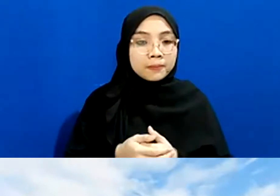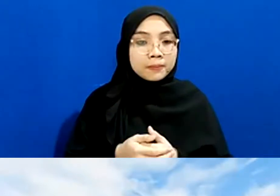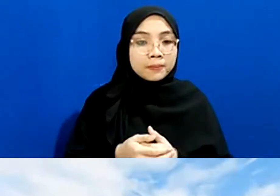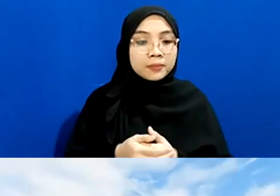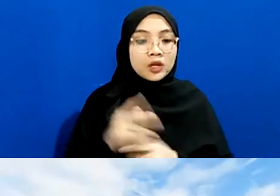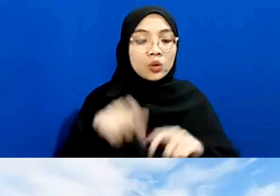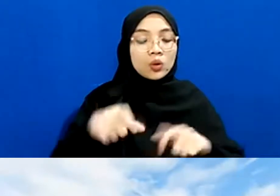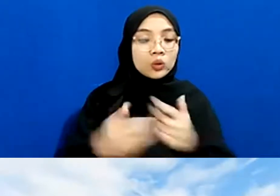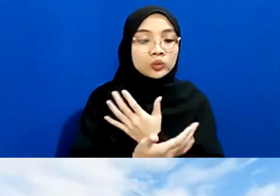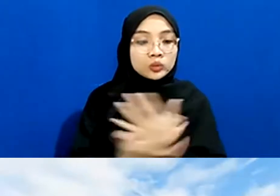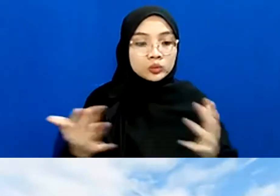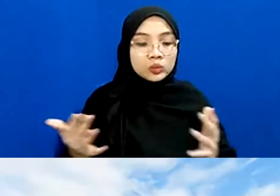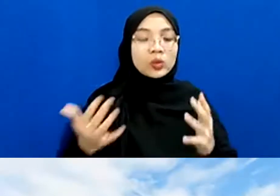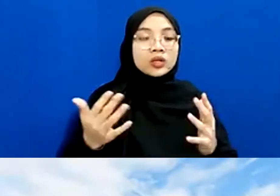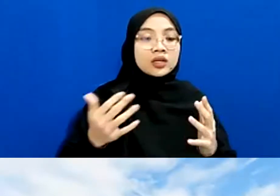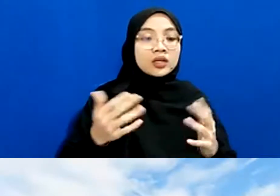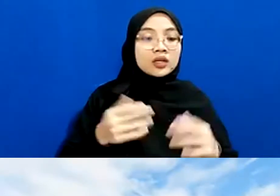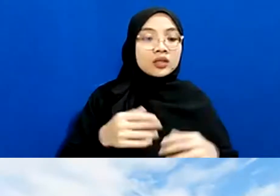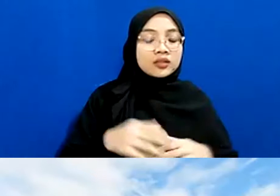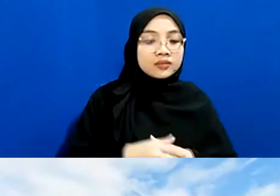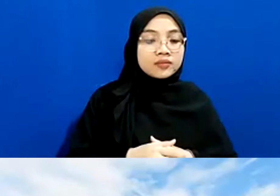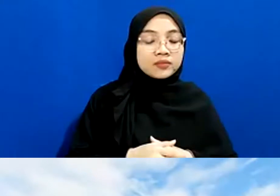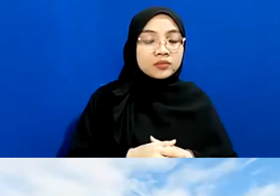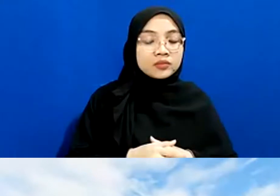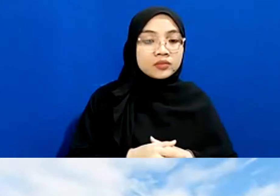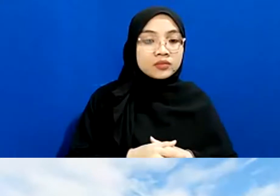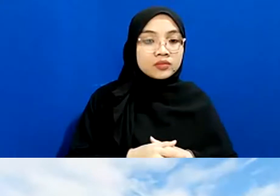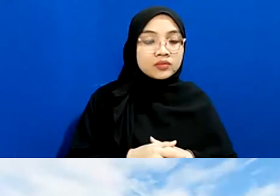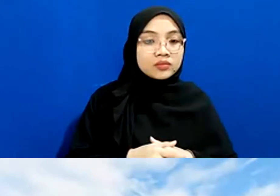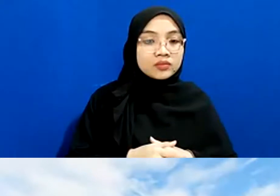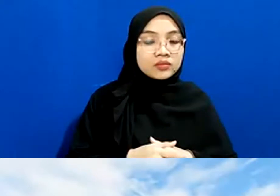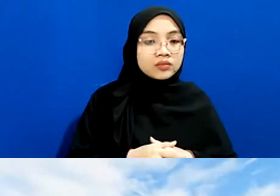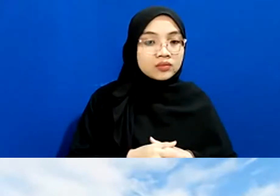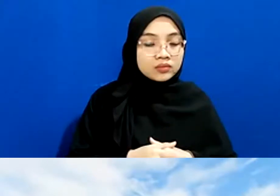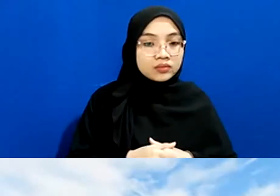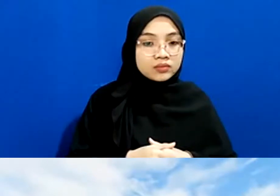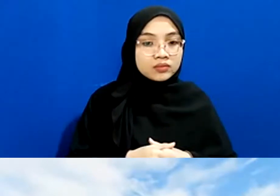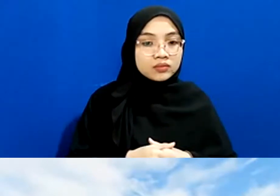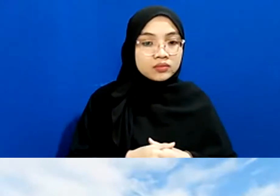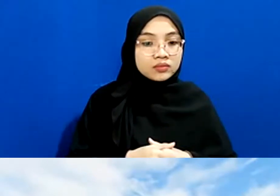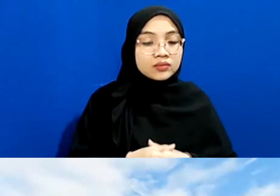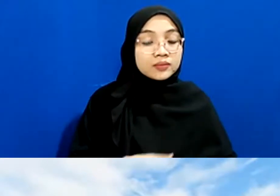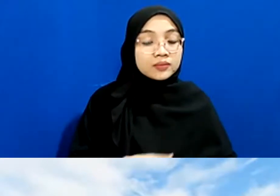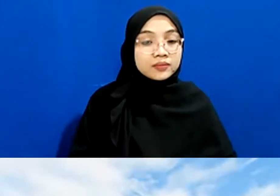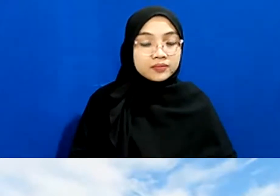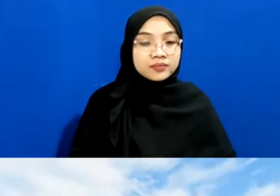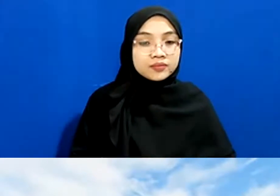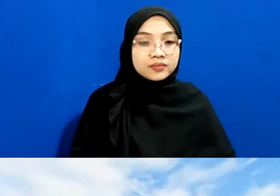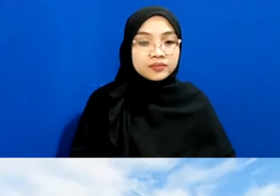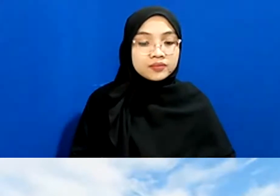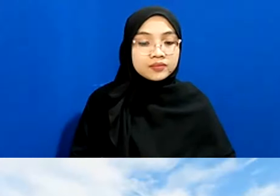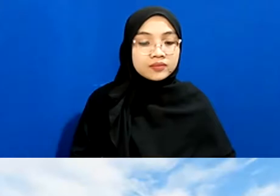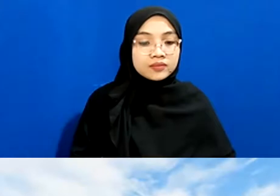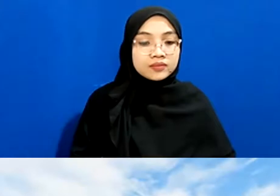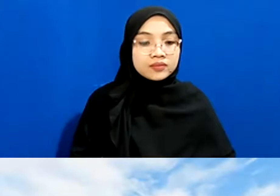all people, the involvement of all the what I might